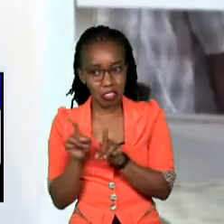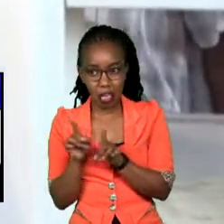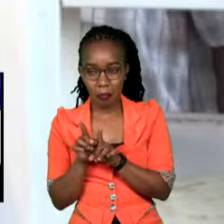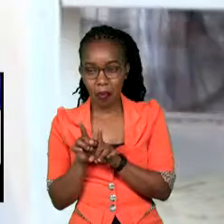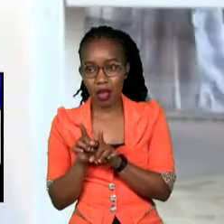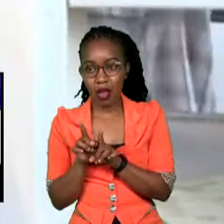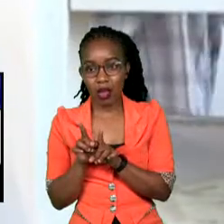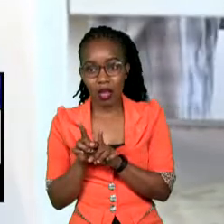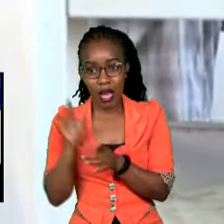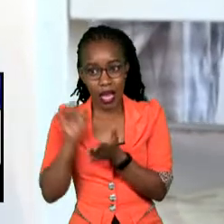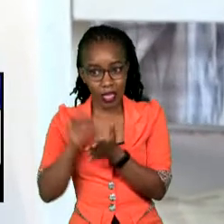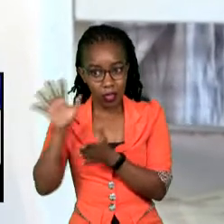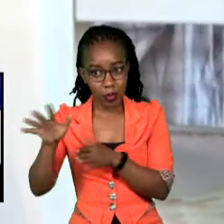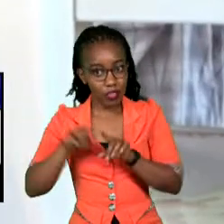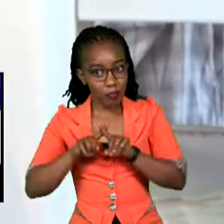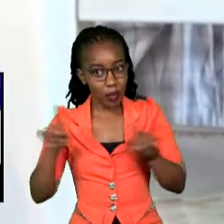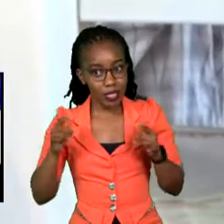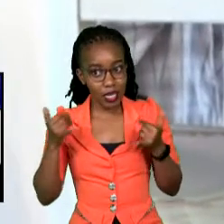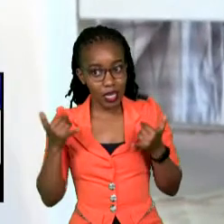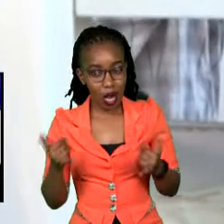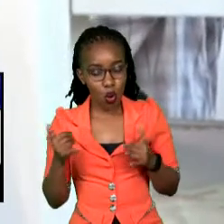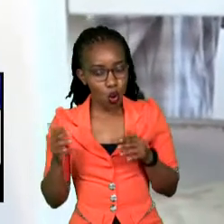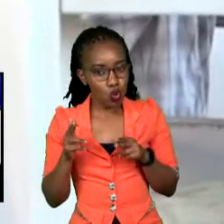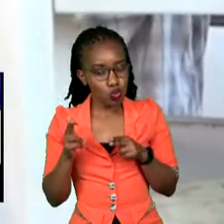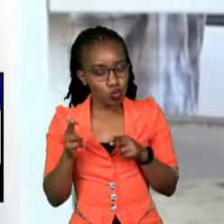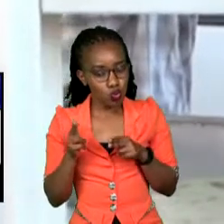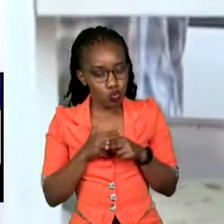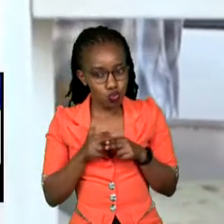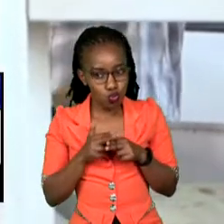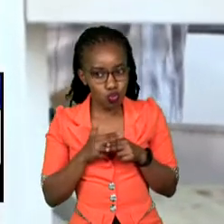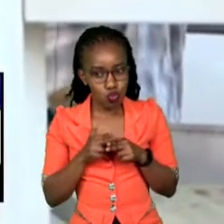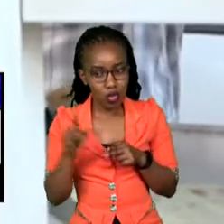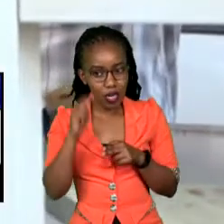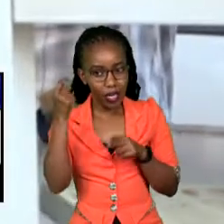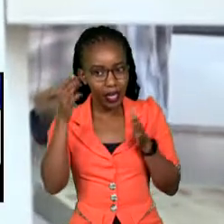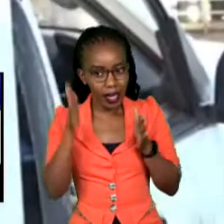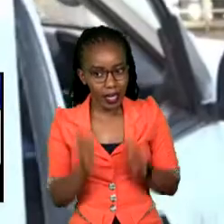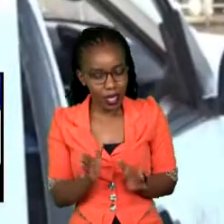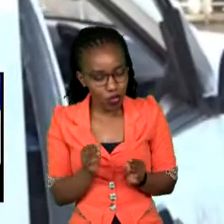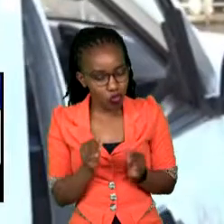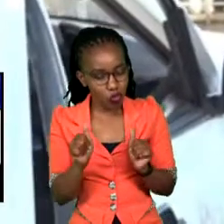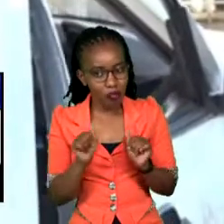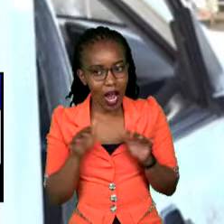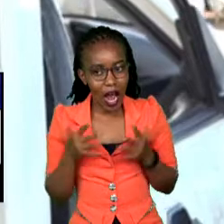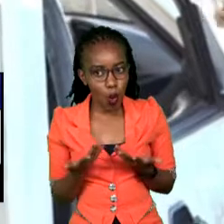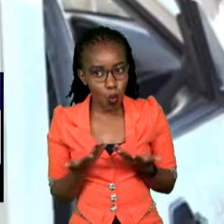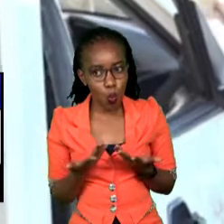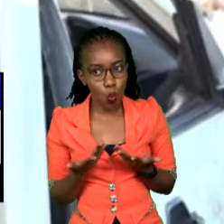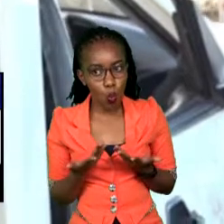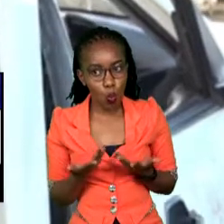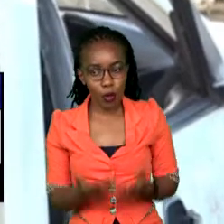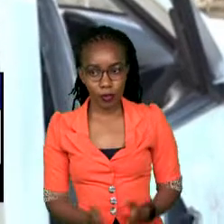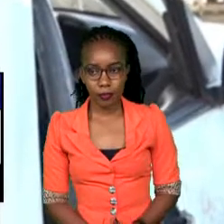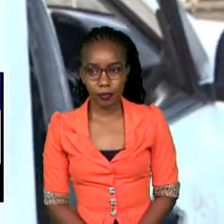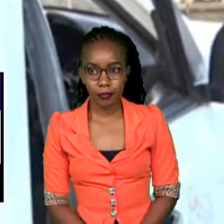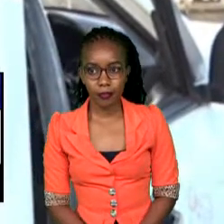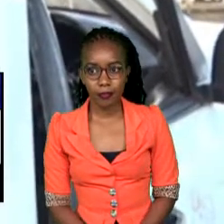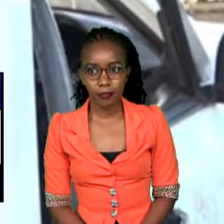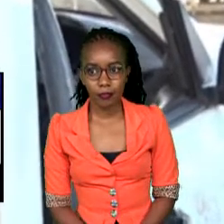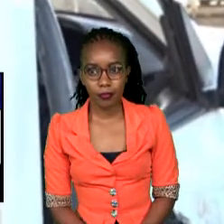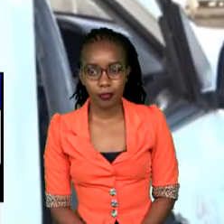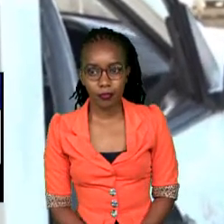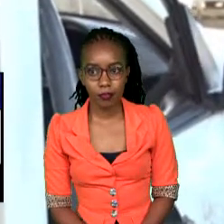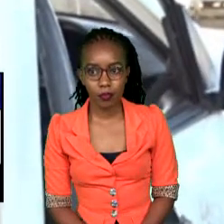uptick. But the question remains, how soon will Wanjiku see the fuel prices reviewed? Mariam Jahid,